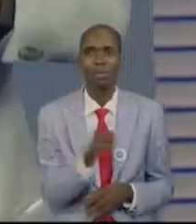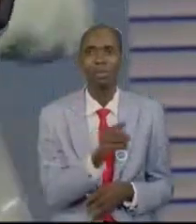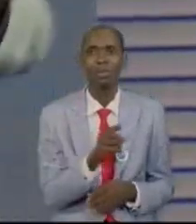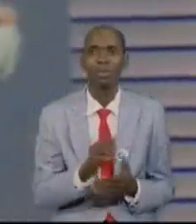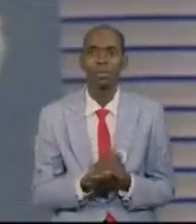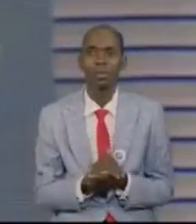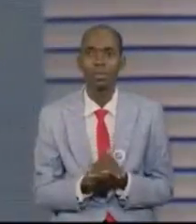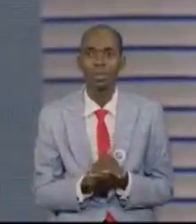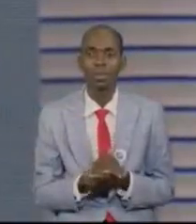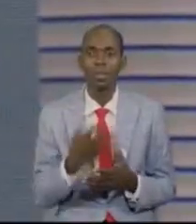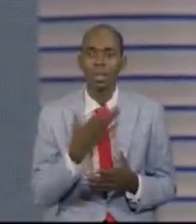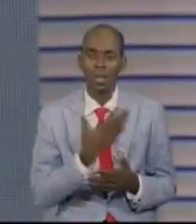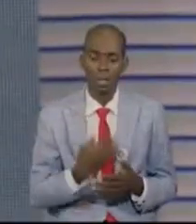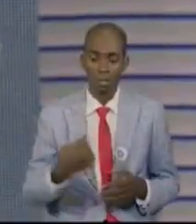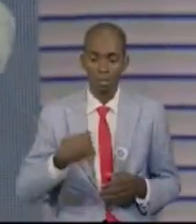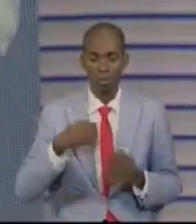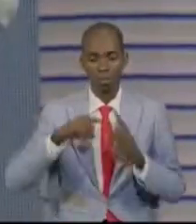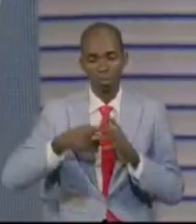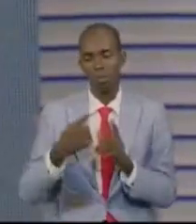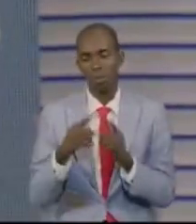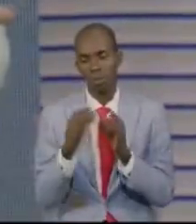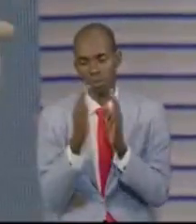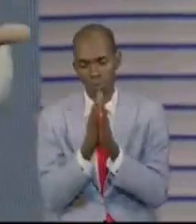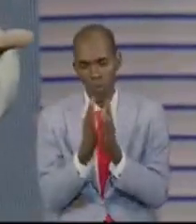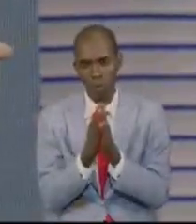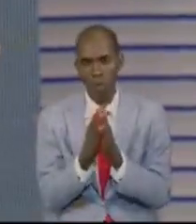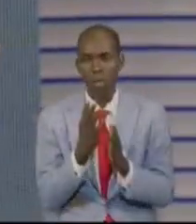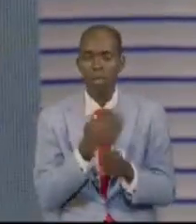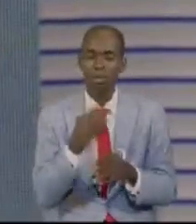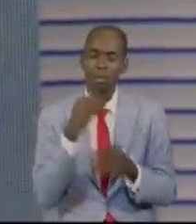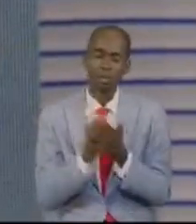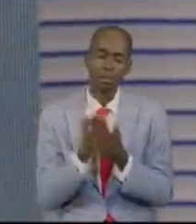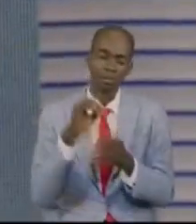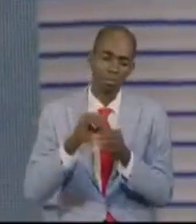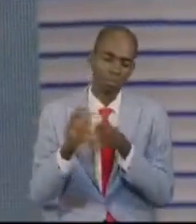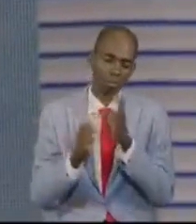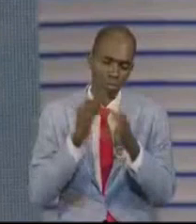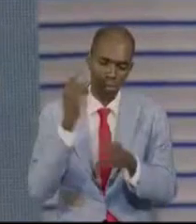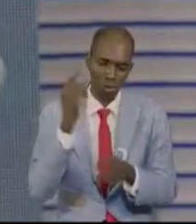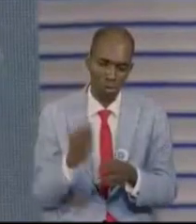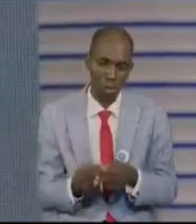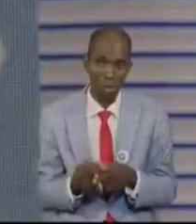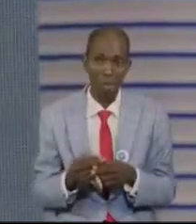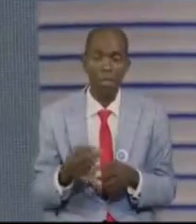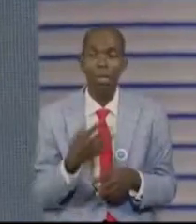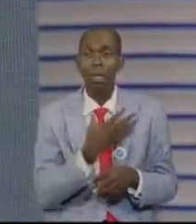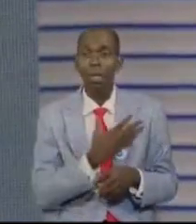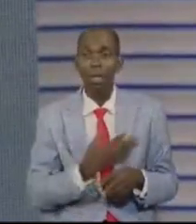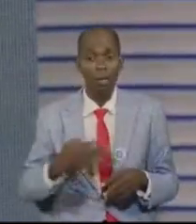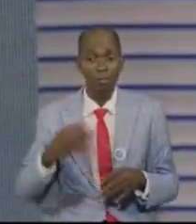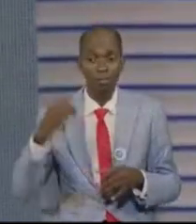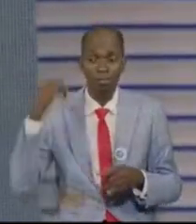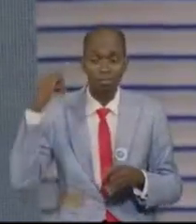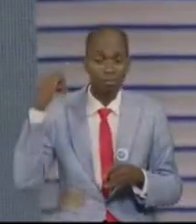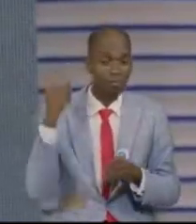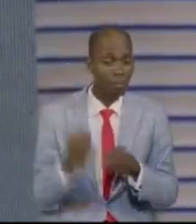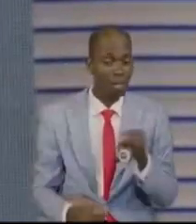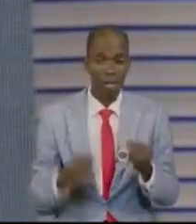And I began to pray. And I said, in Jesus' name. And then final